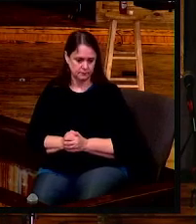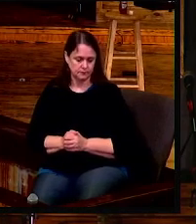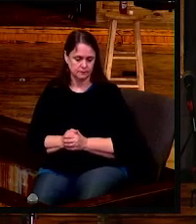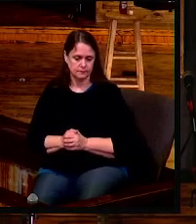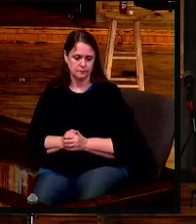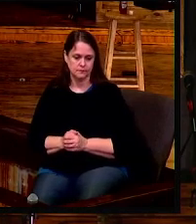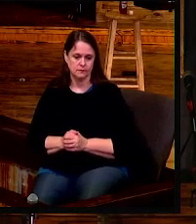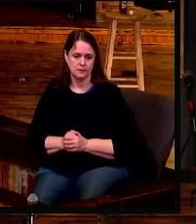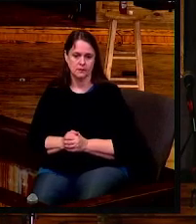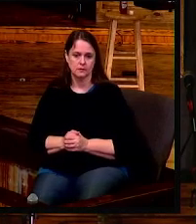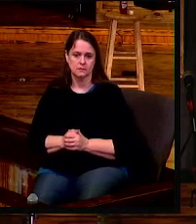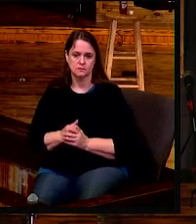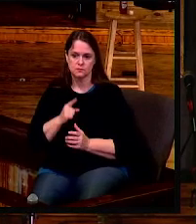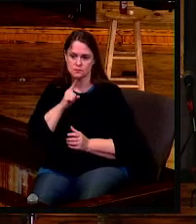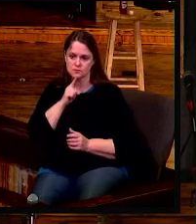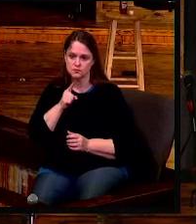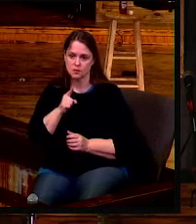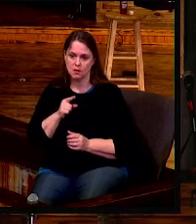talked to.